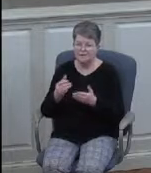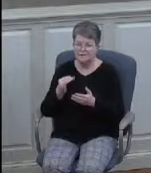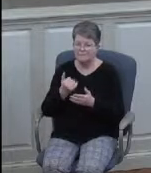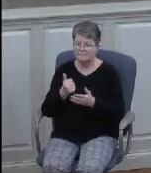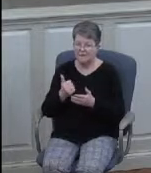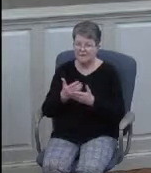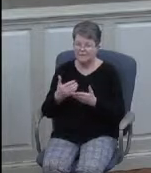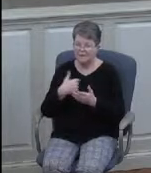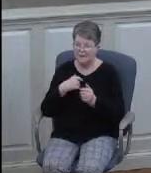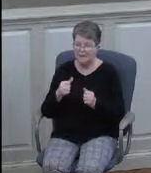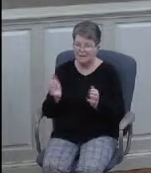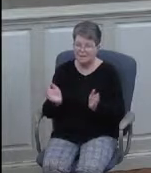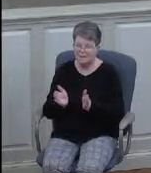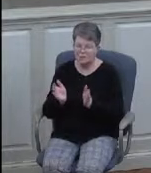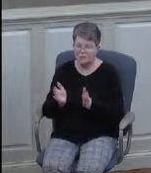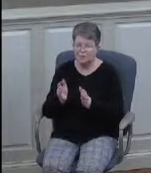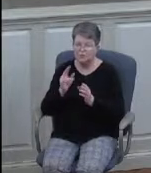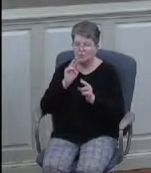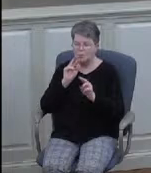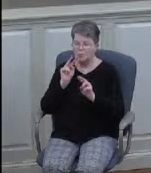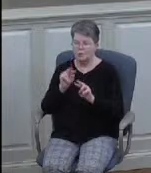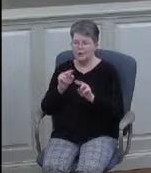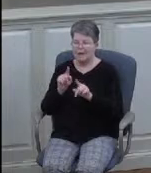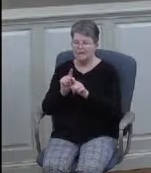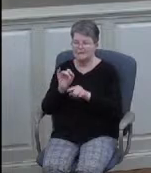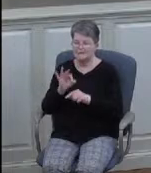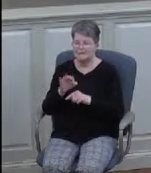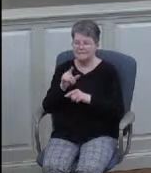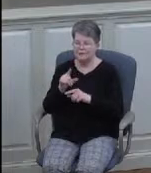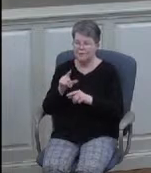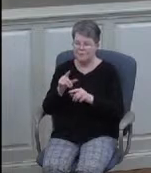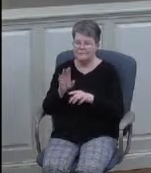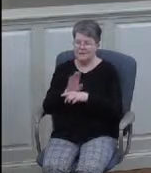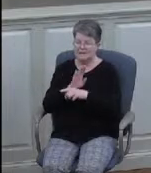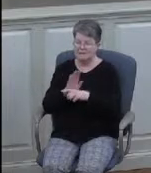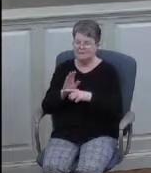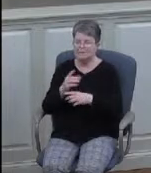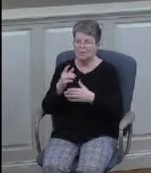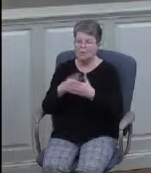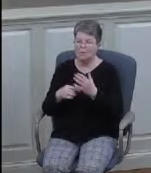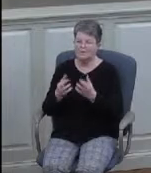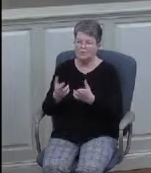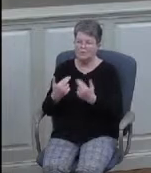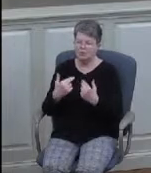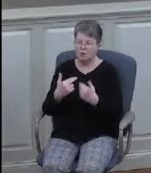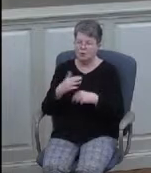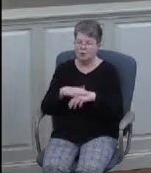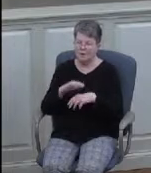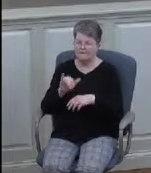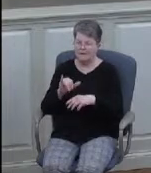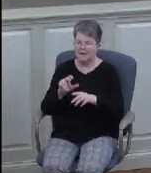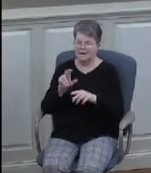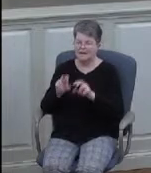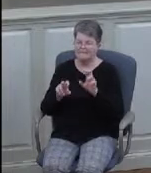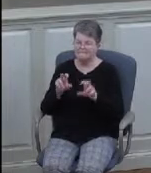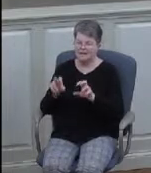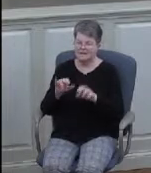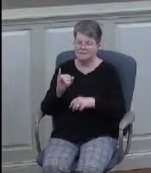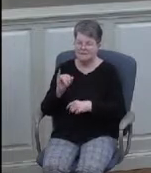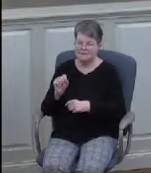I could encourage, would be to look at them as if you were a business and what the investment, get, what the return on that investment is. If there